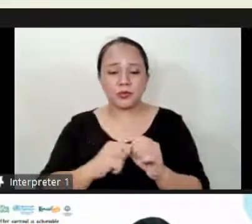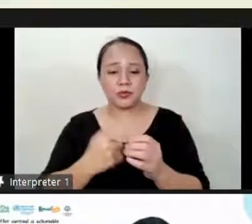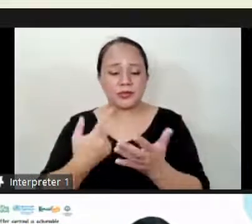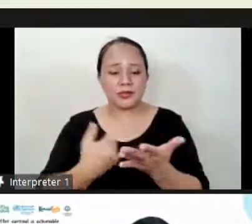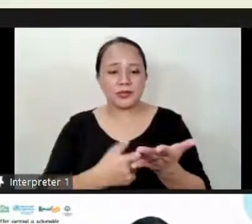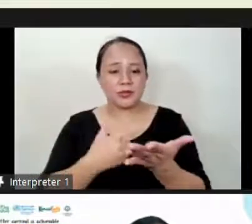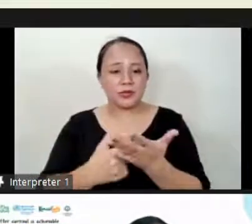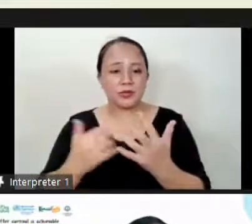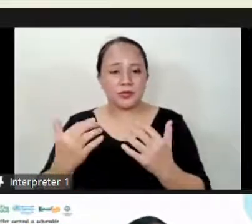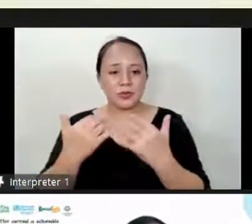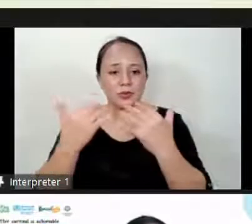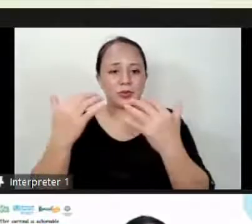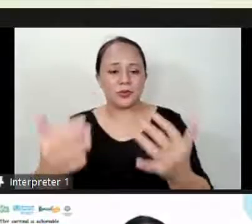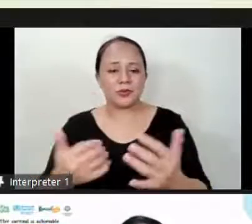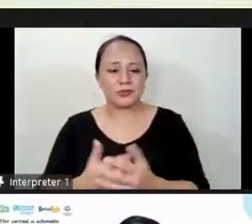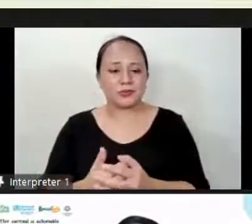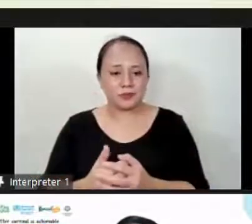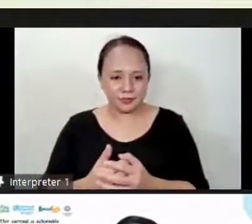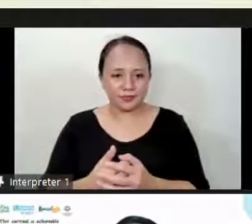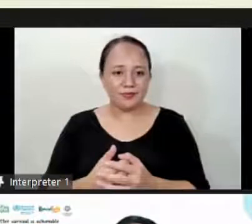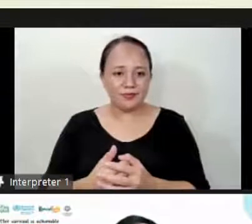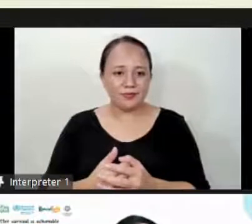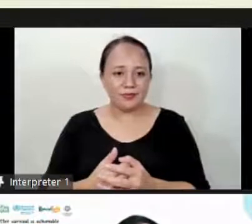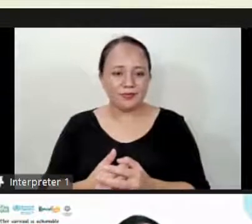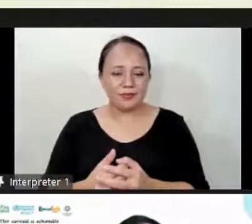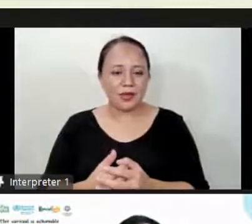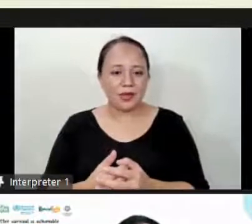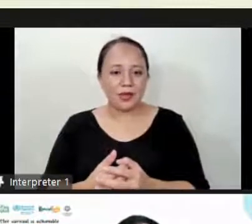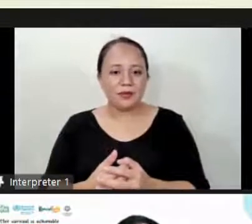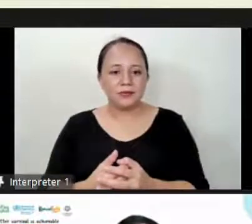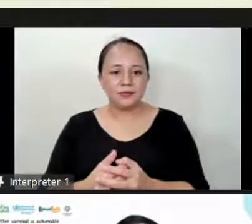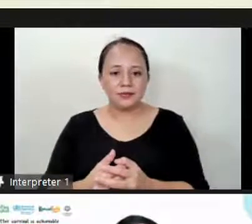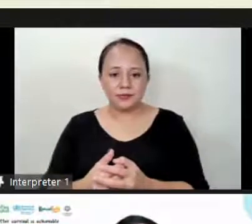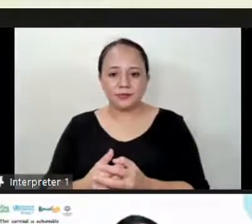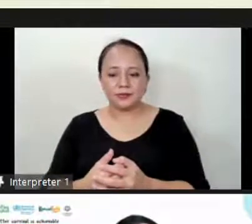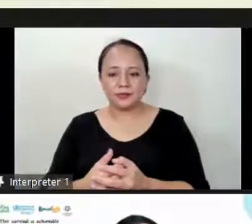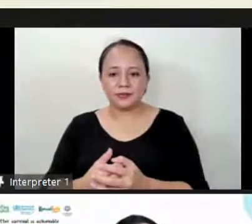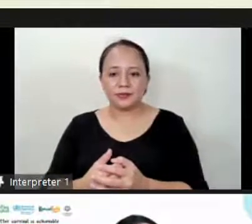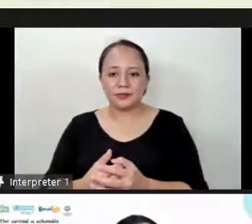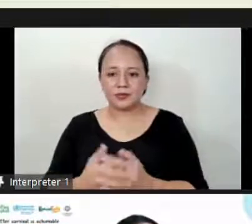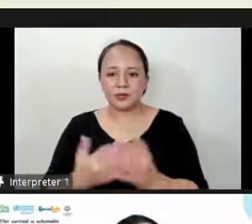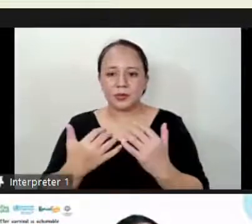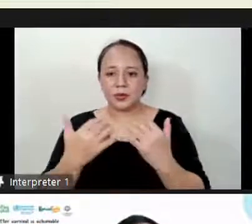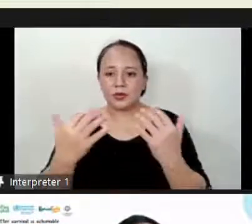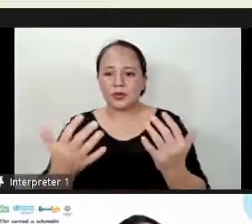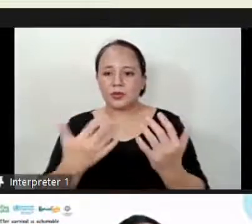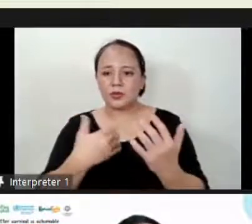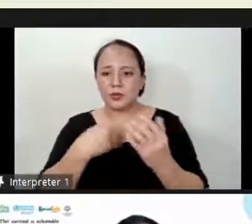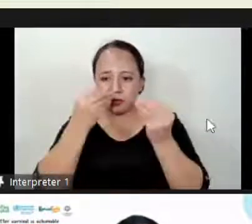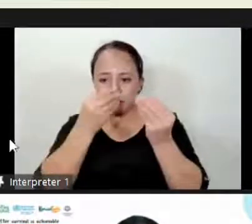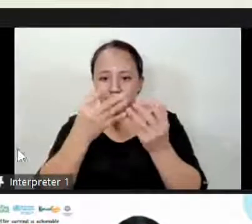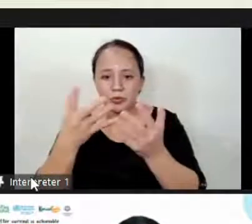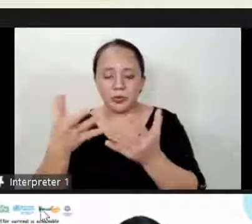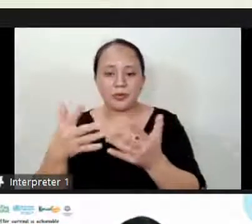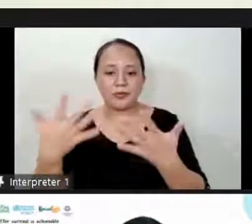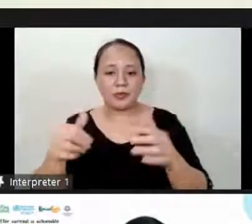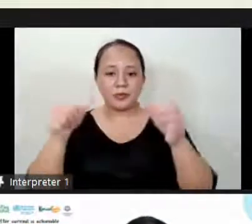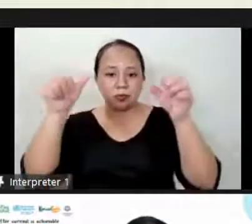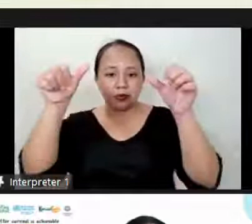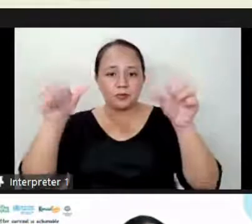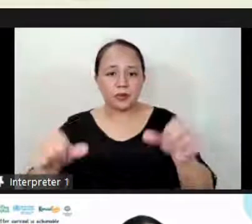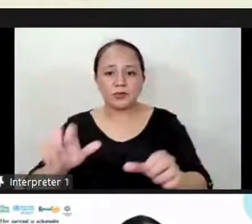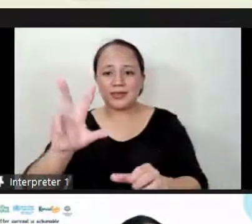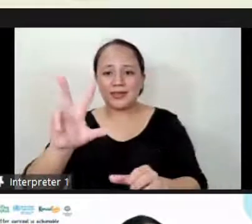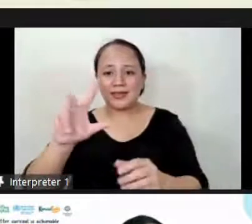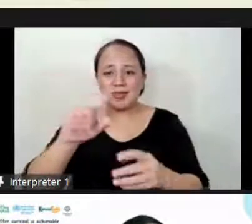with our audience. For our audience, we would like you to know that we post 3